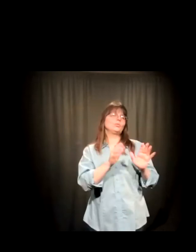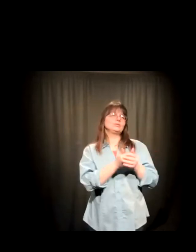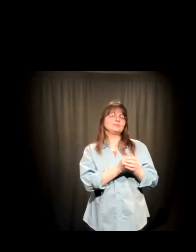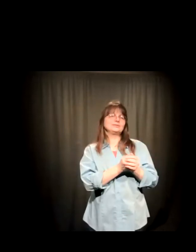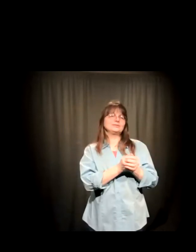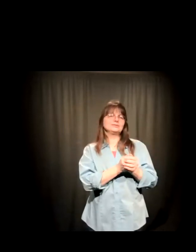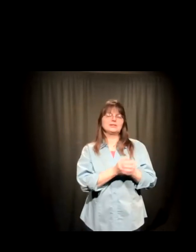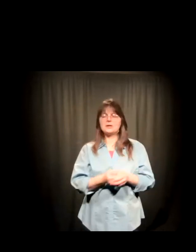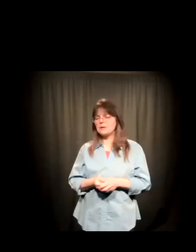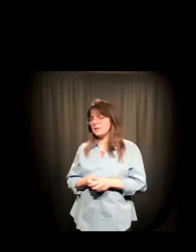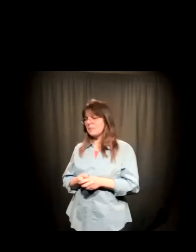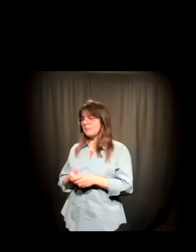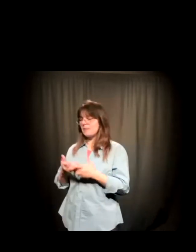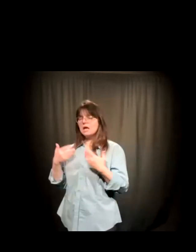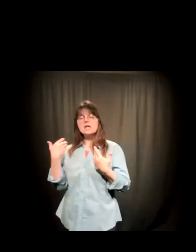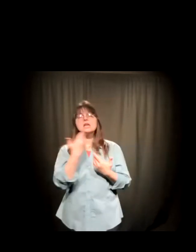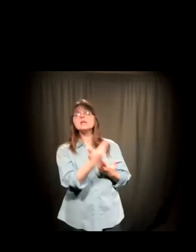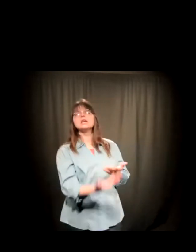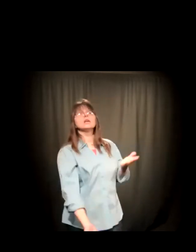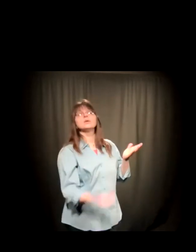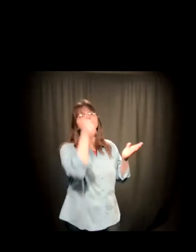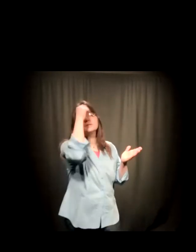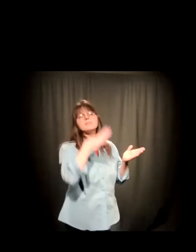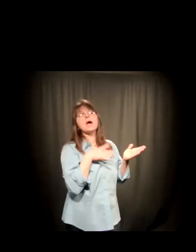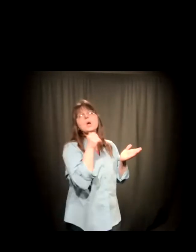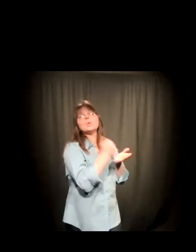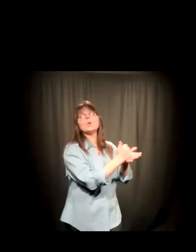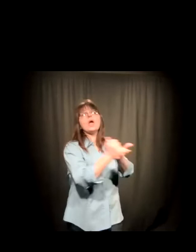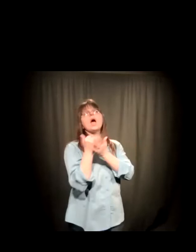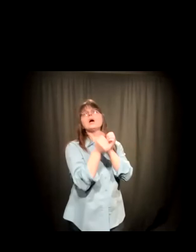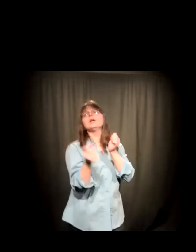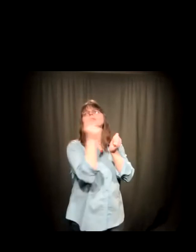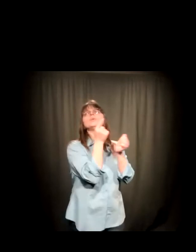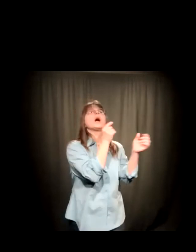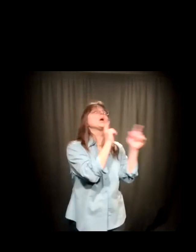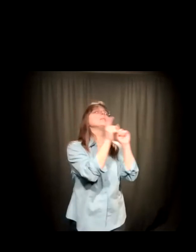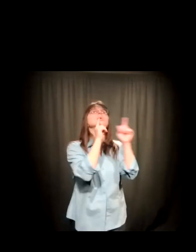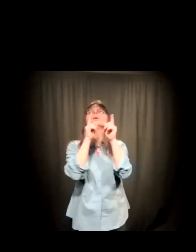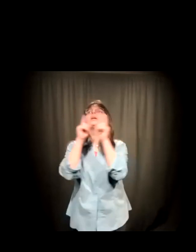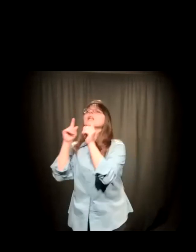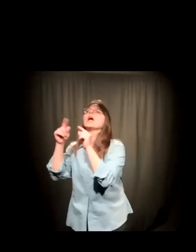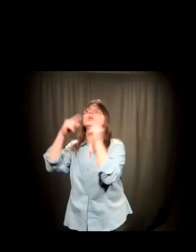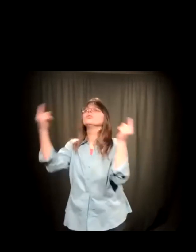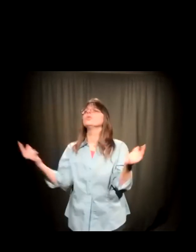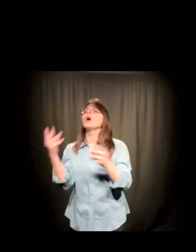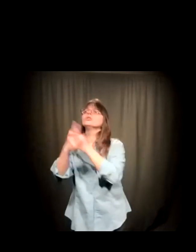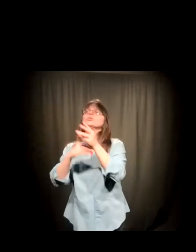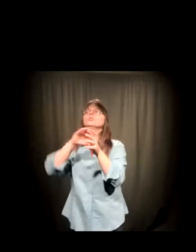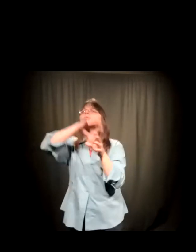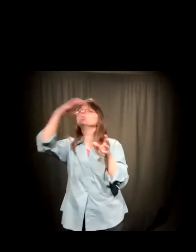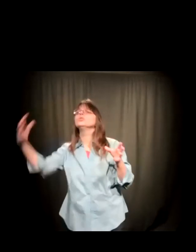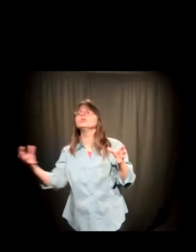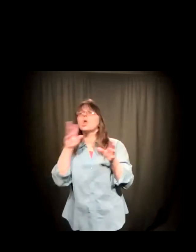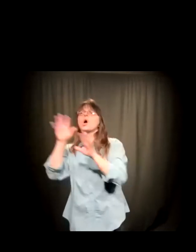A man who helped people to communicate across cities, across nations, across oceans. In the deaf